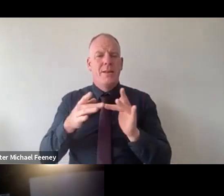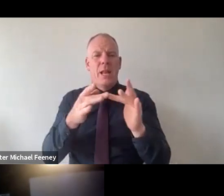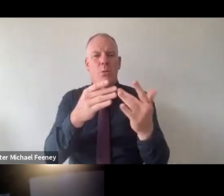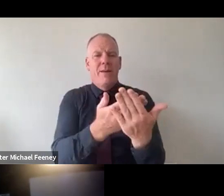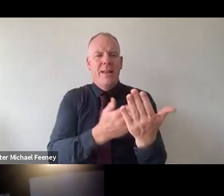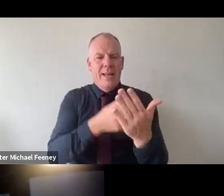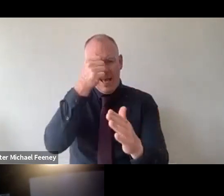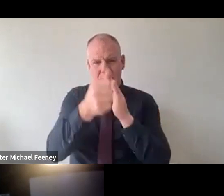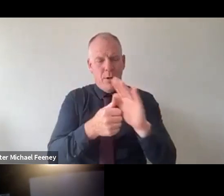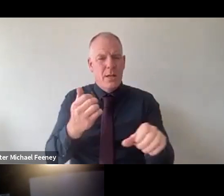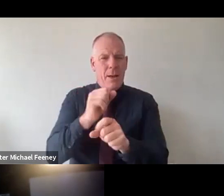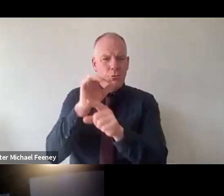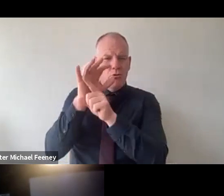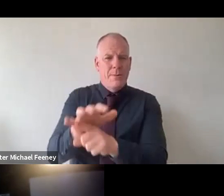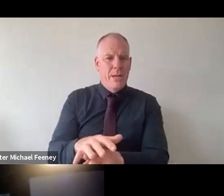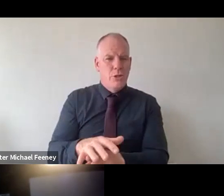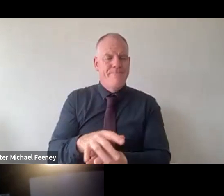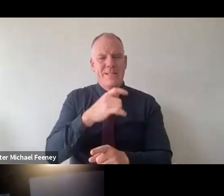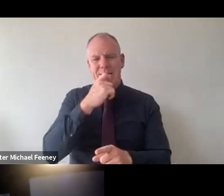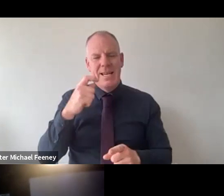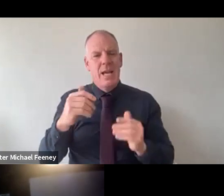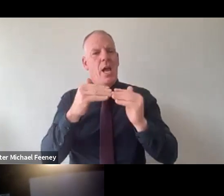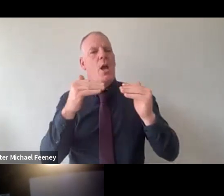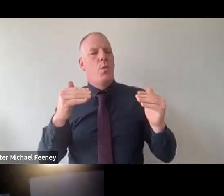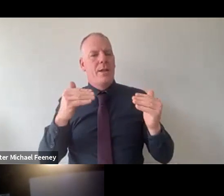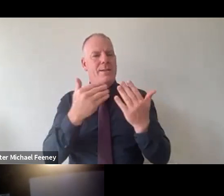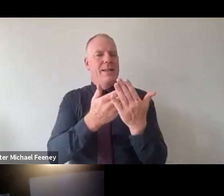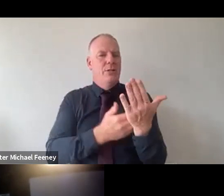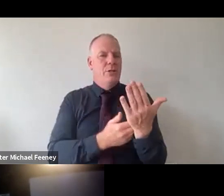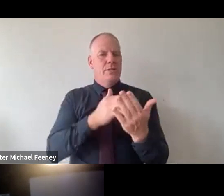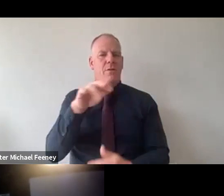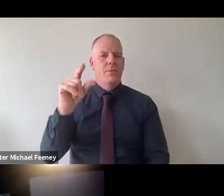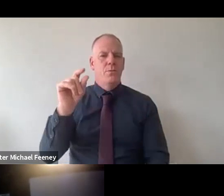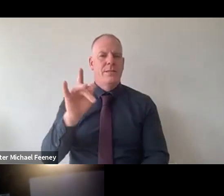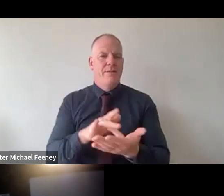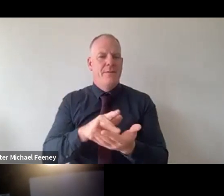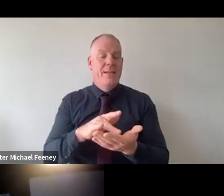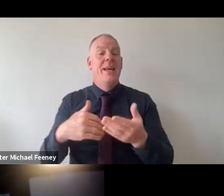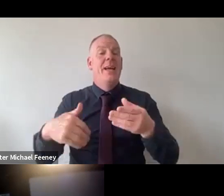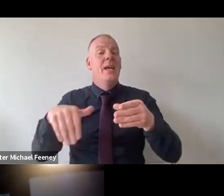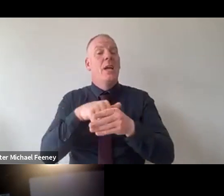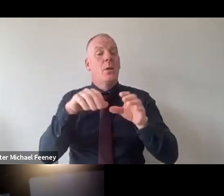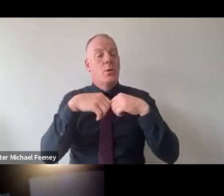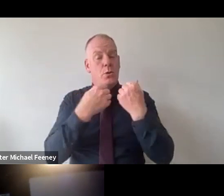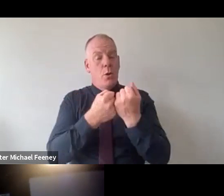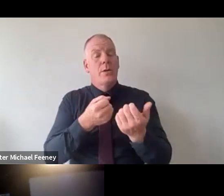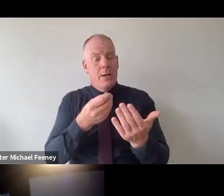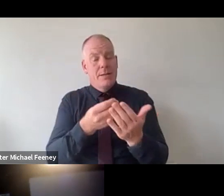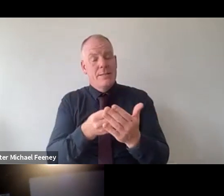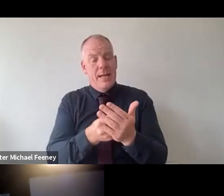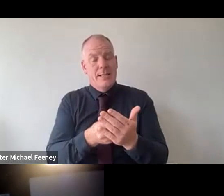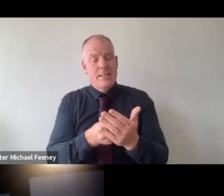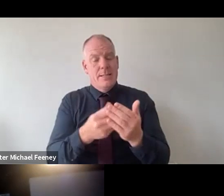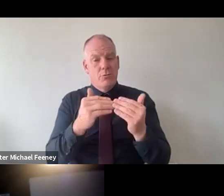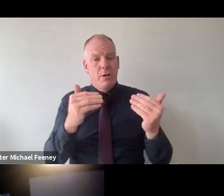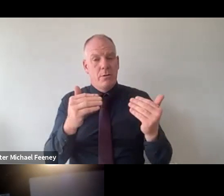of non-discrimination identified that equality legislation in 2015 included a socioeconomic status ground in 20